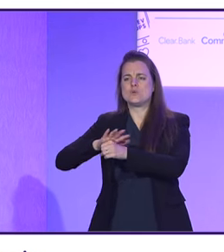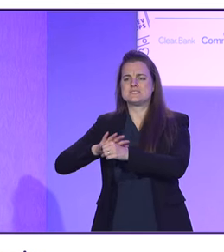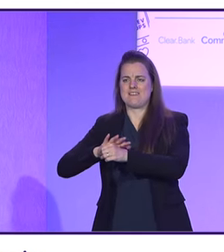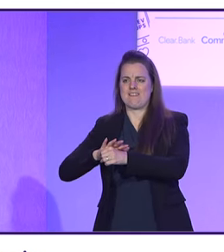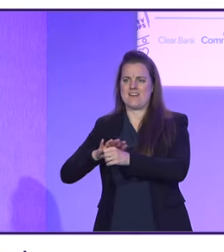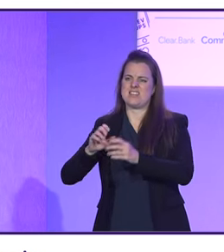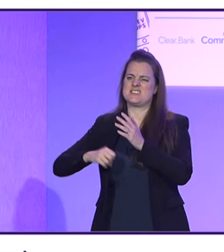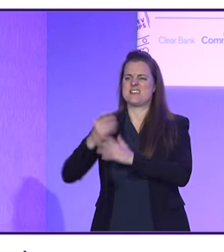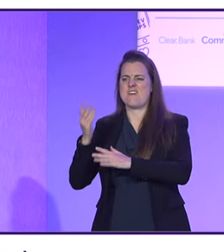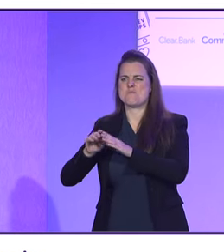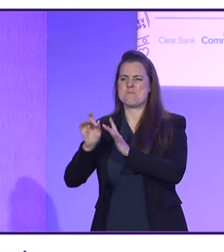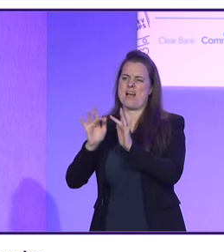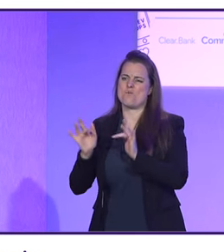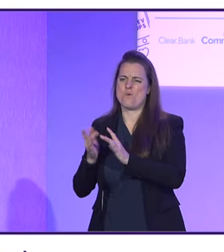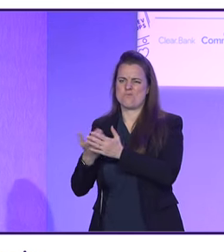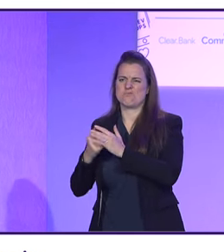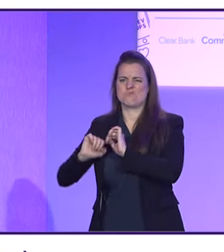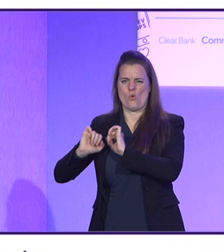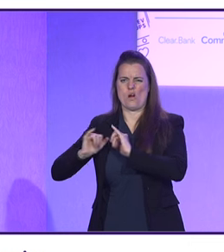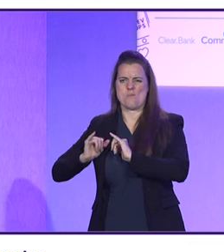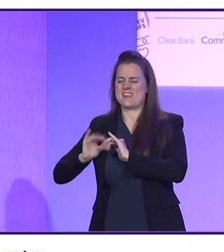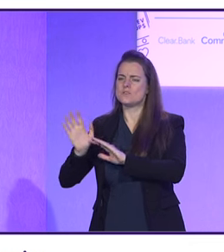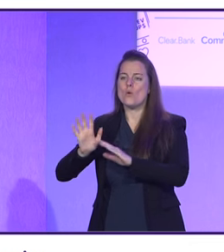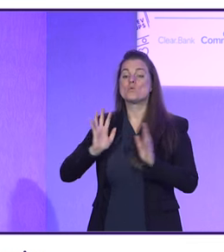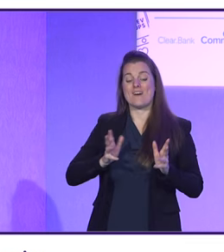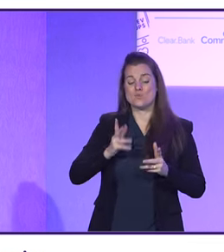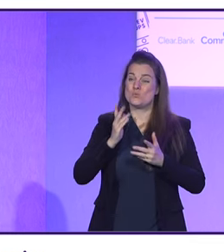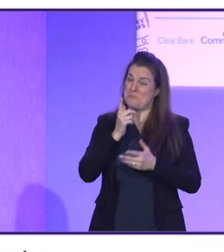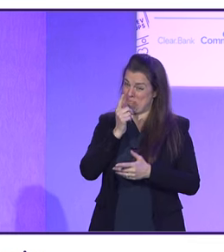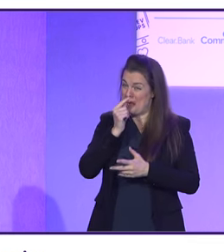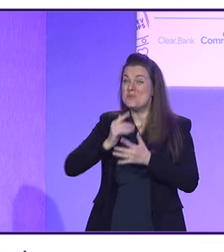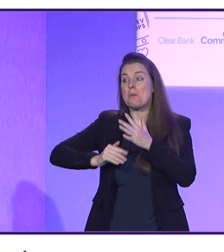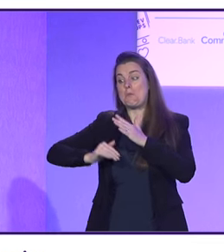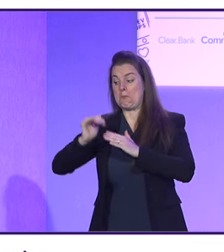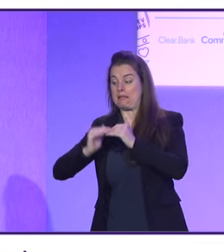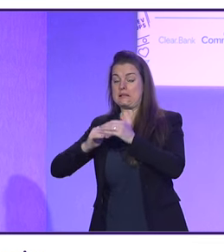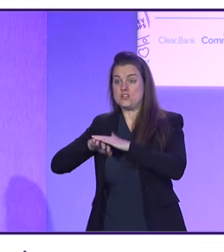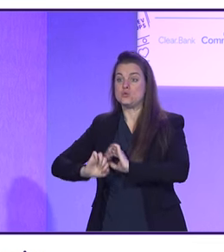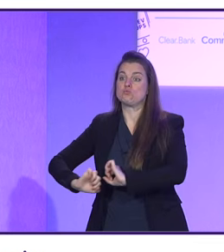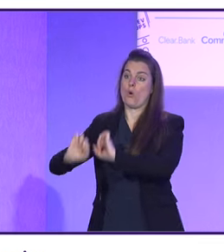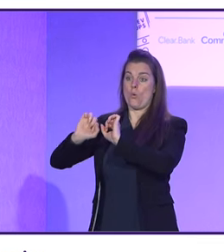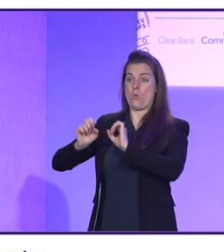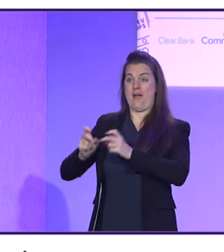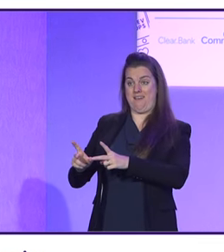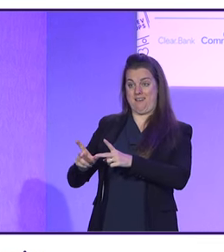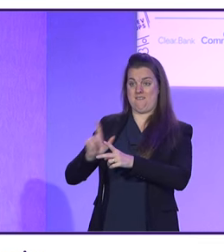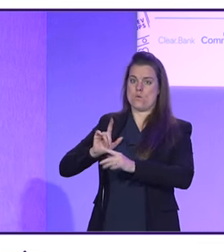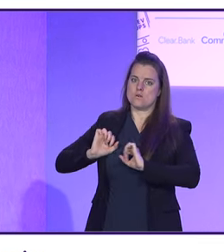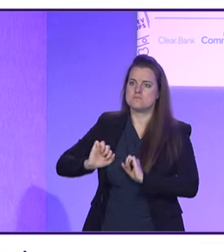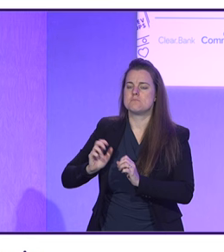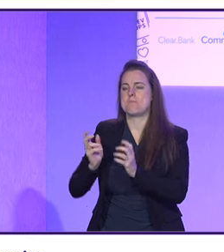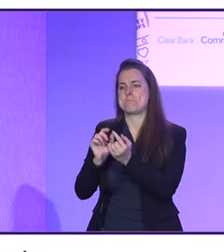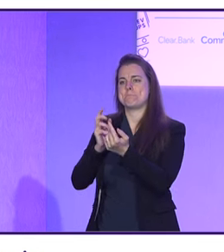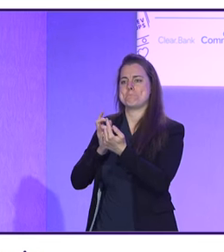company, and you need to be able to build these experiences in your way for your context.